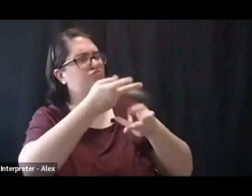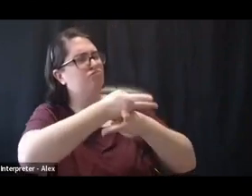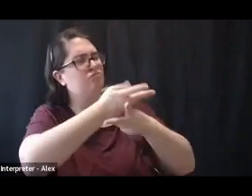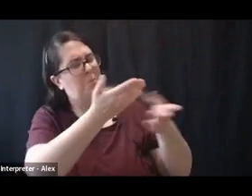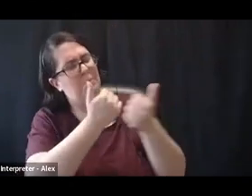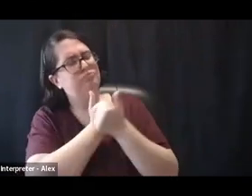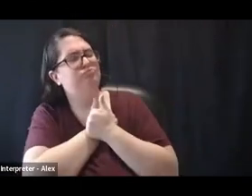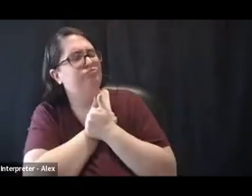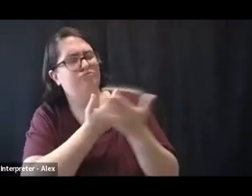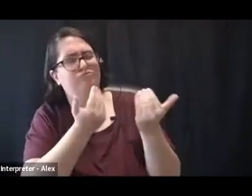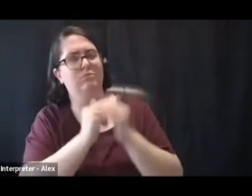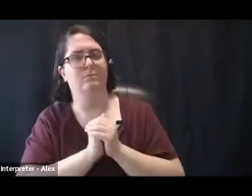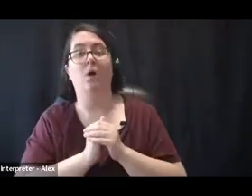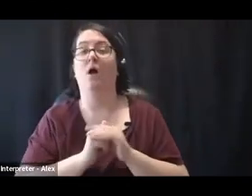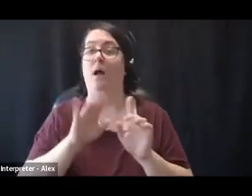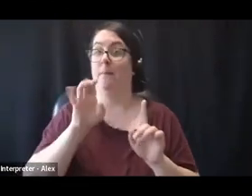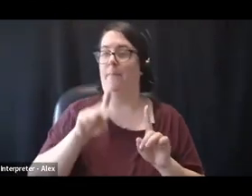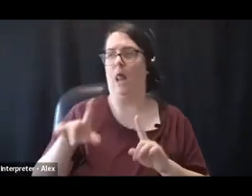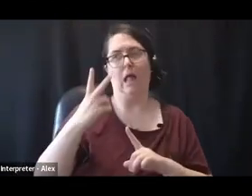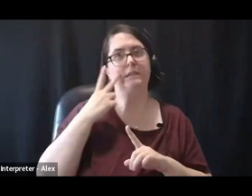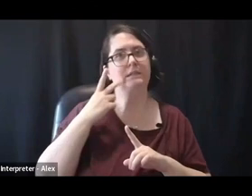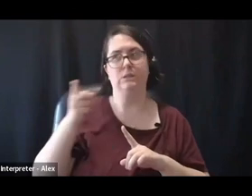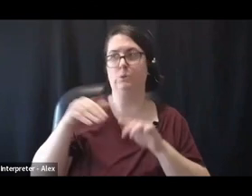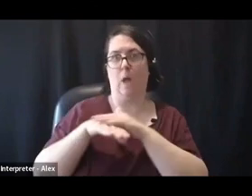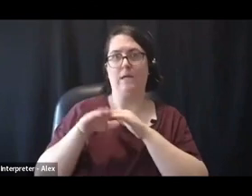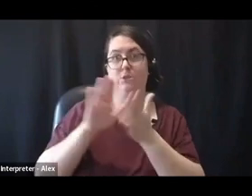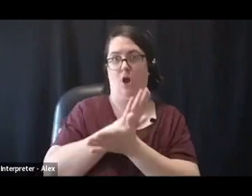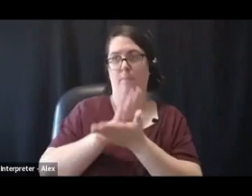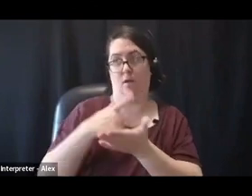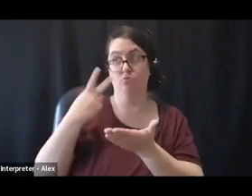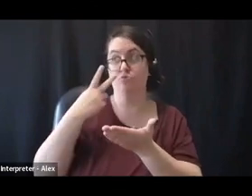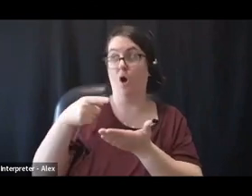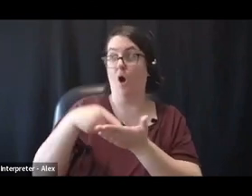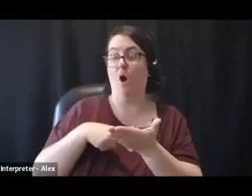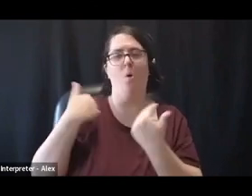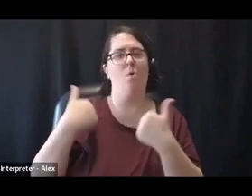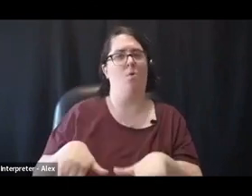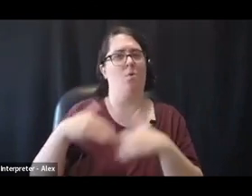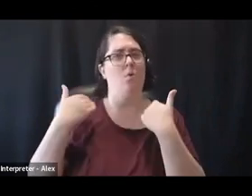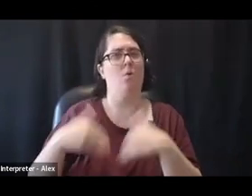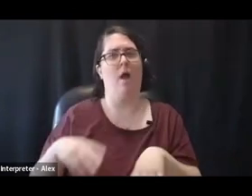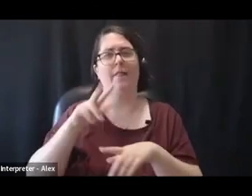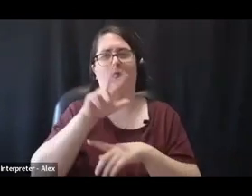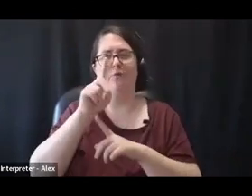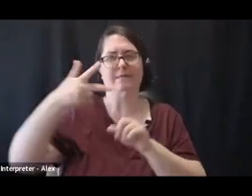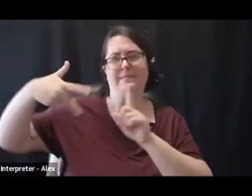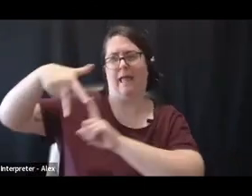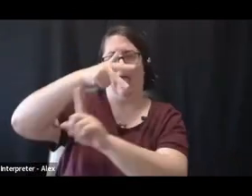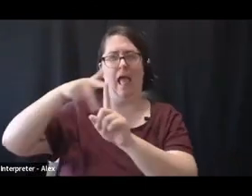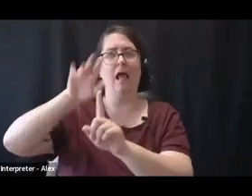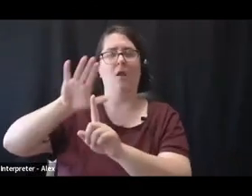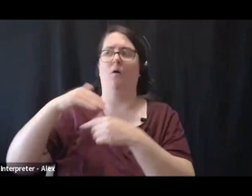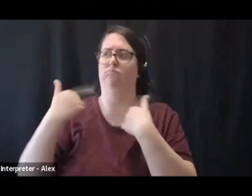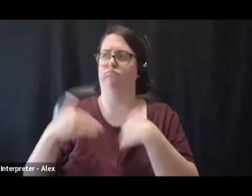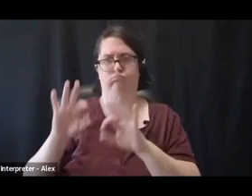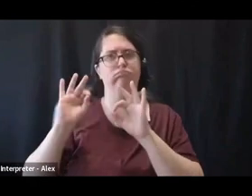love. Yeah, and I see what you're doing with your access document and the 3D scan of your gallery. That it does